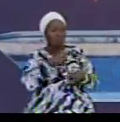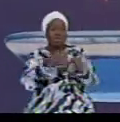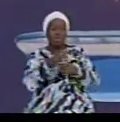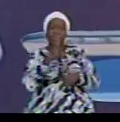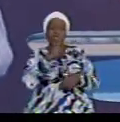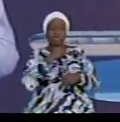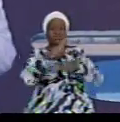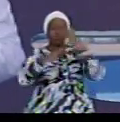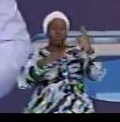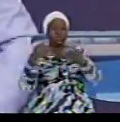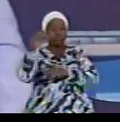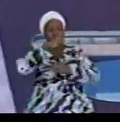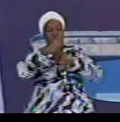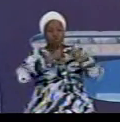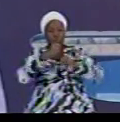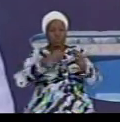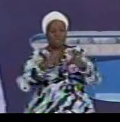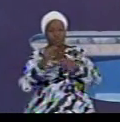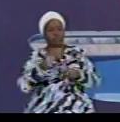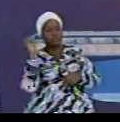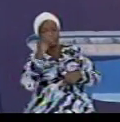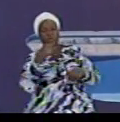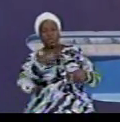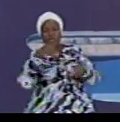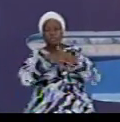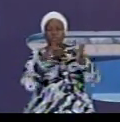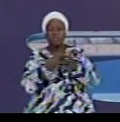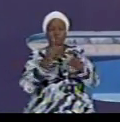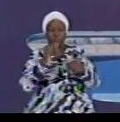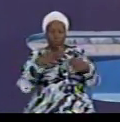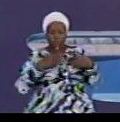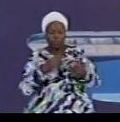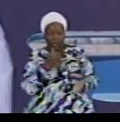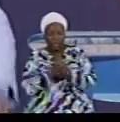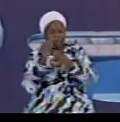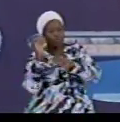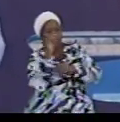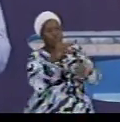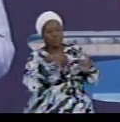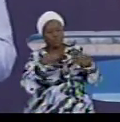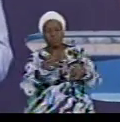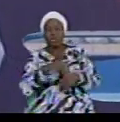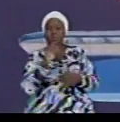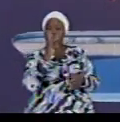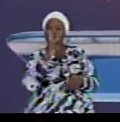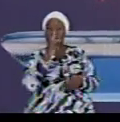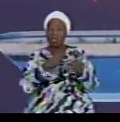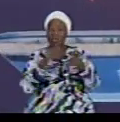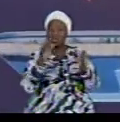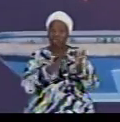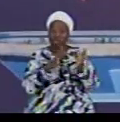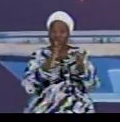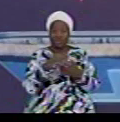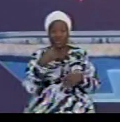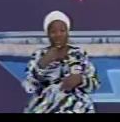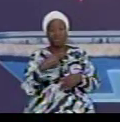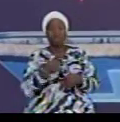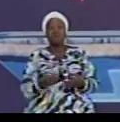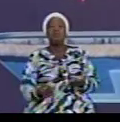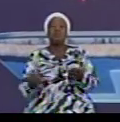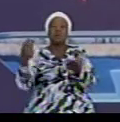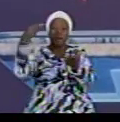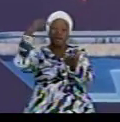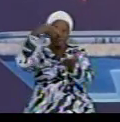is troubled to pick me up and get me into the water. And Jesus said, rise